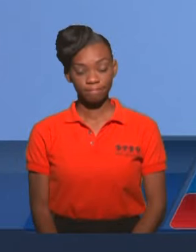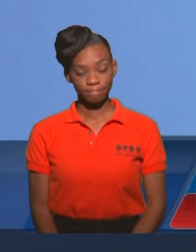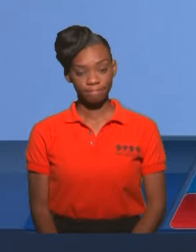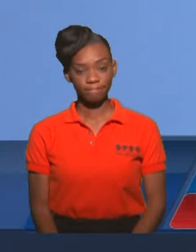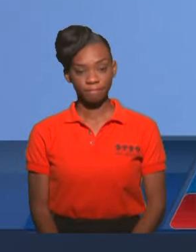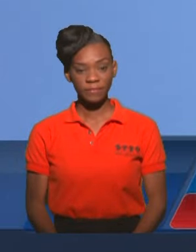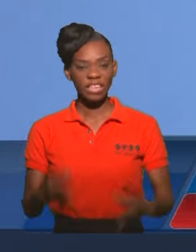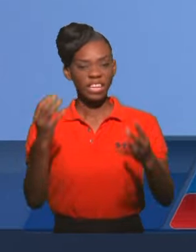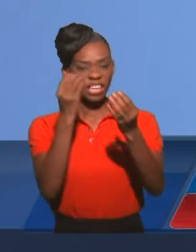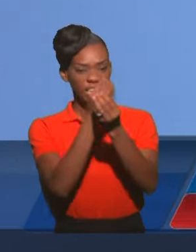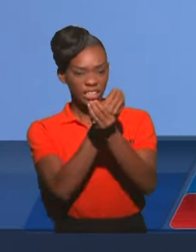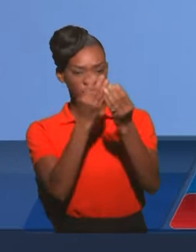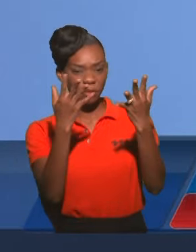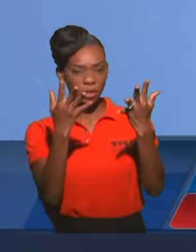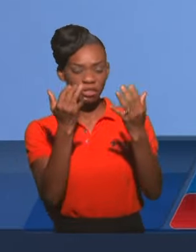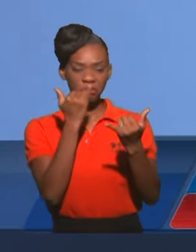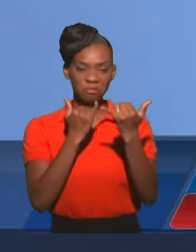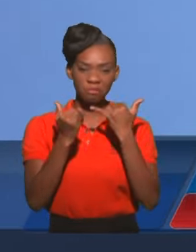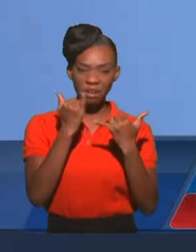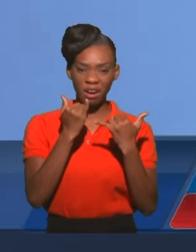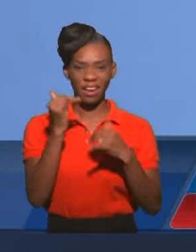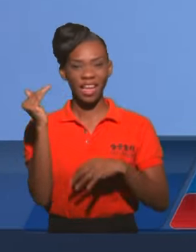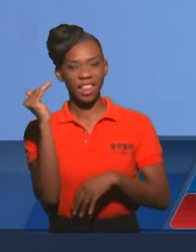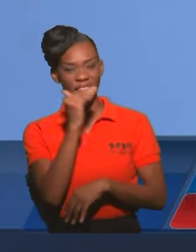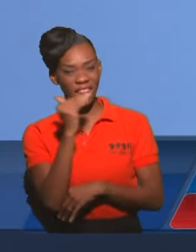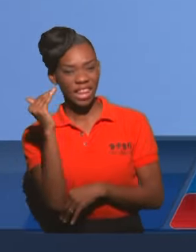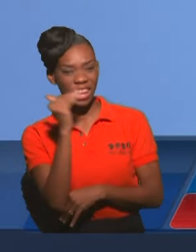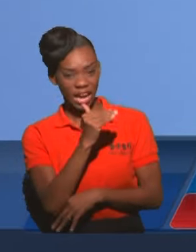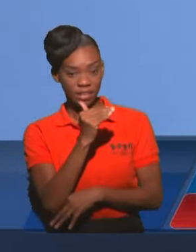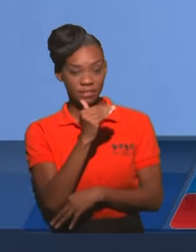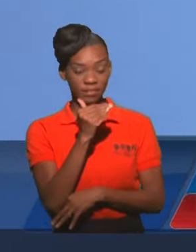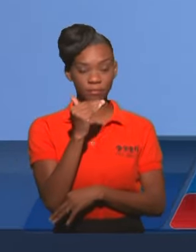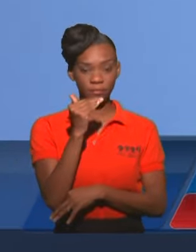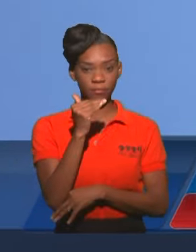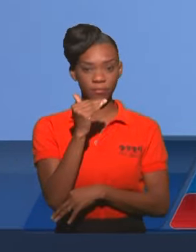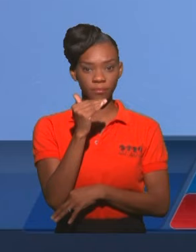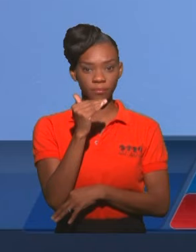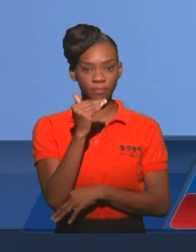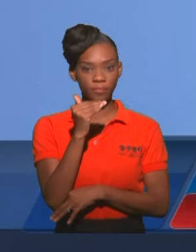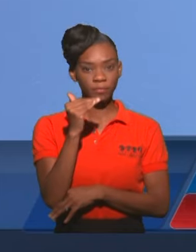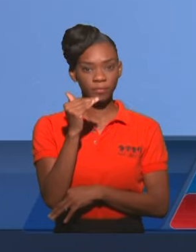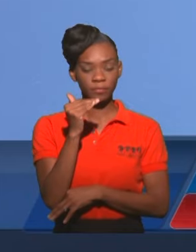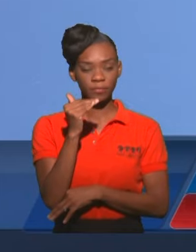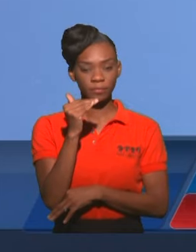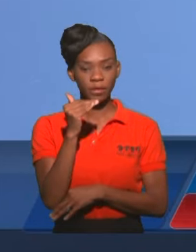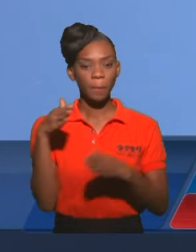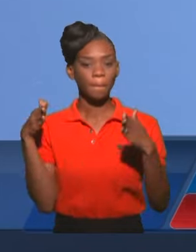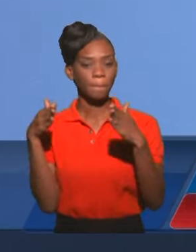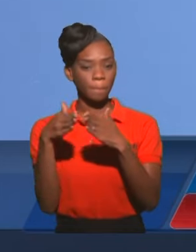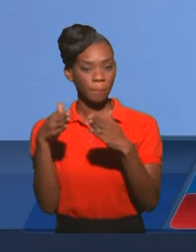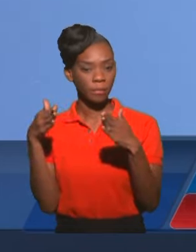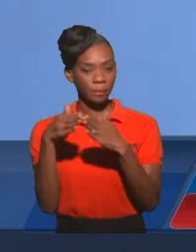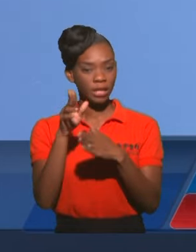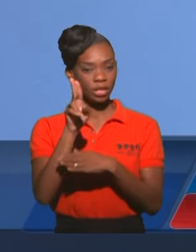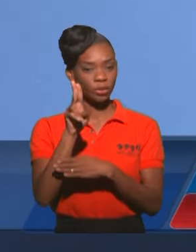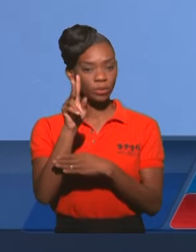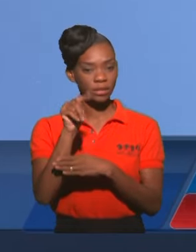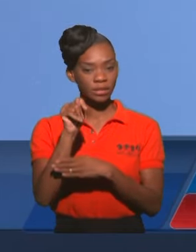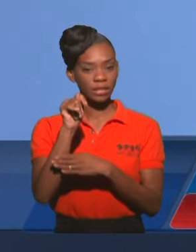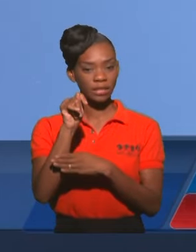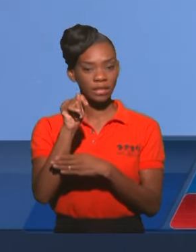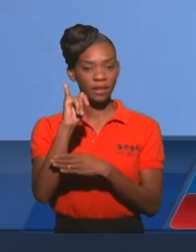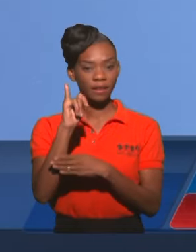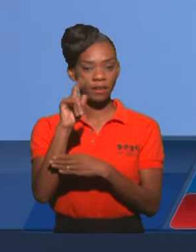Misinformation and lies are what Minister of Public Utilities Marvin Gonzales concluded following statements made by Member of Parliament for Princes Town Barry